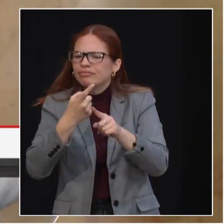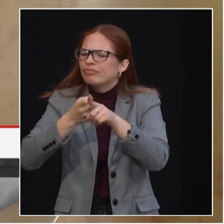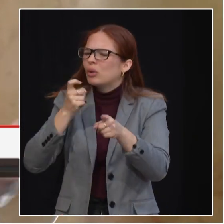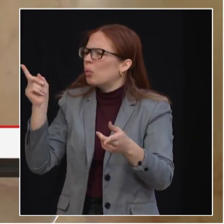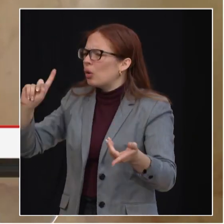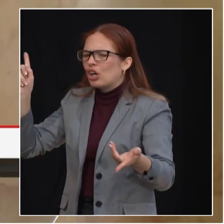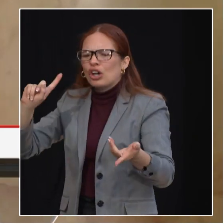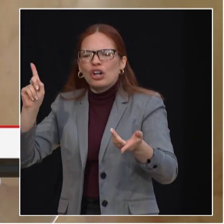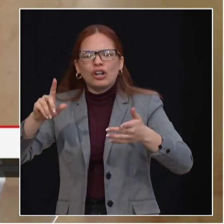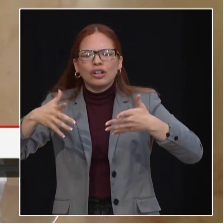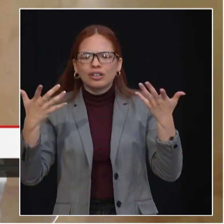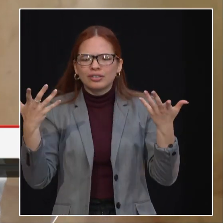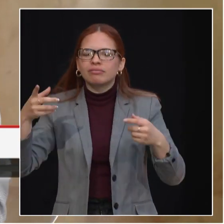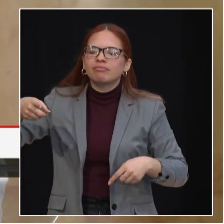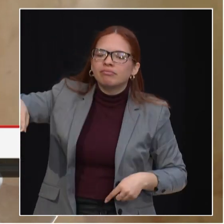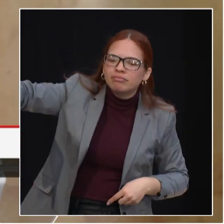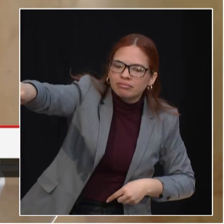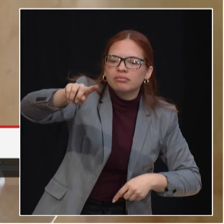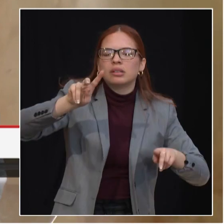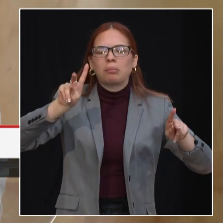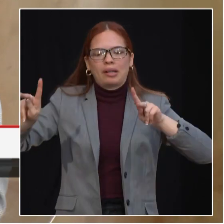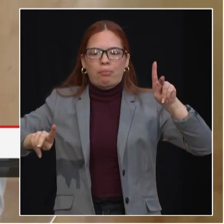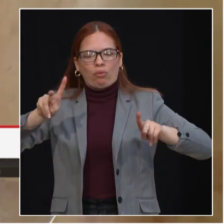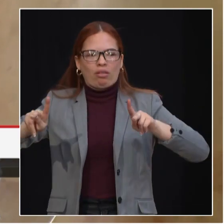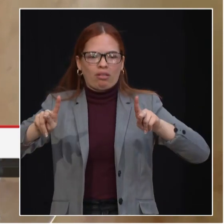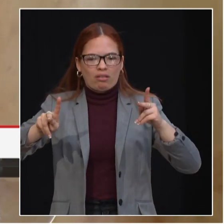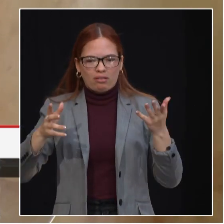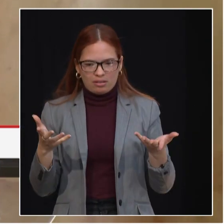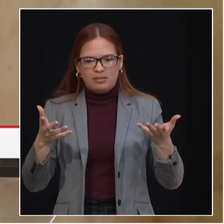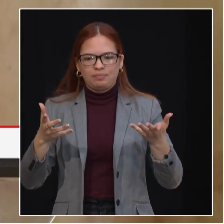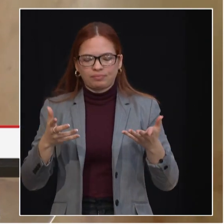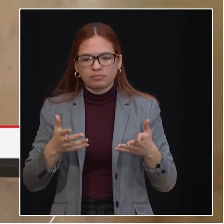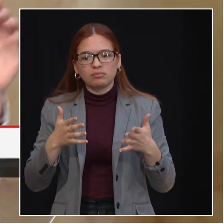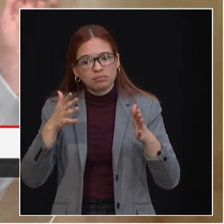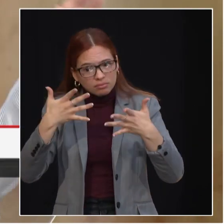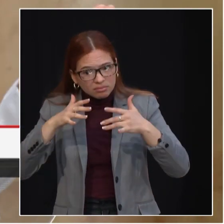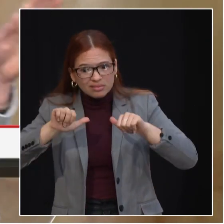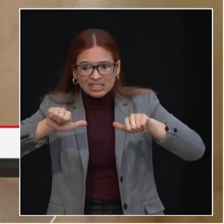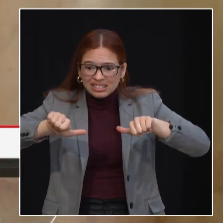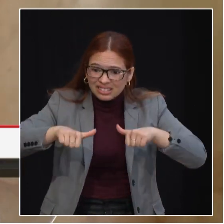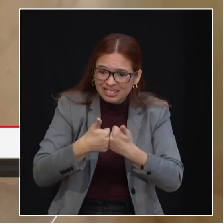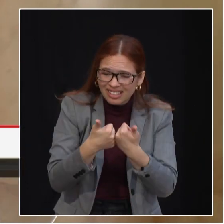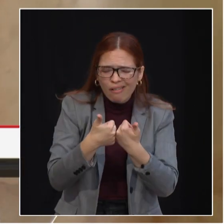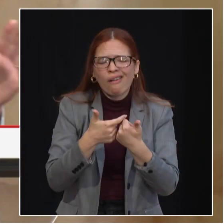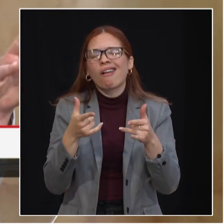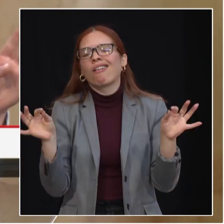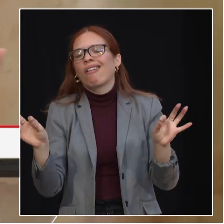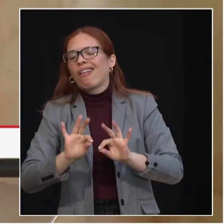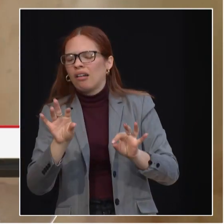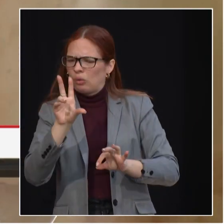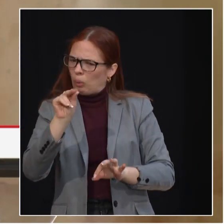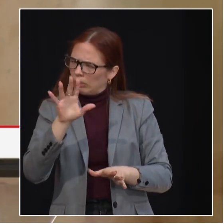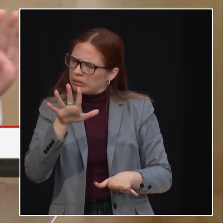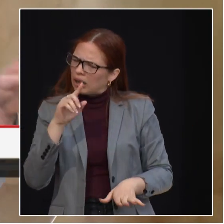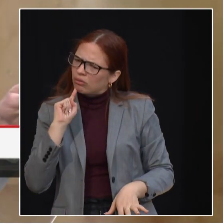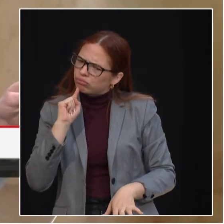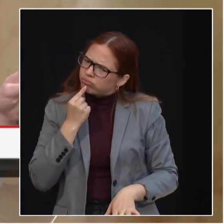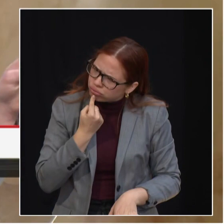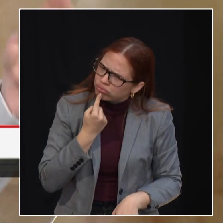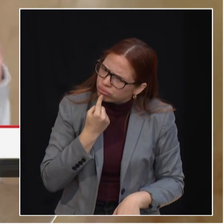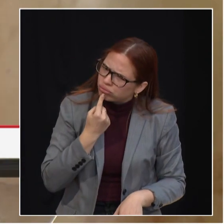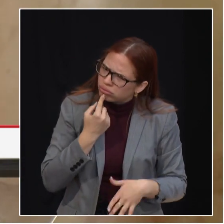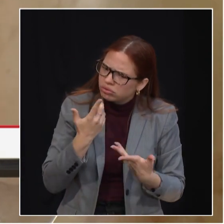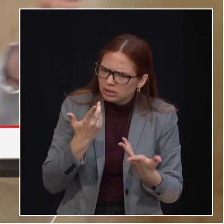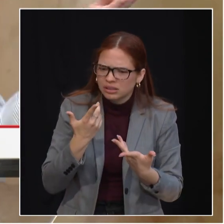people. So the challenge is not insignificant, but I want you to look around, to your left, to your